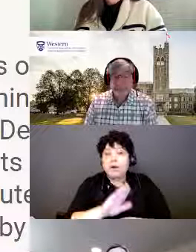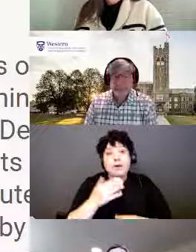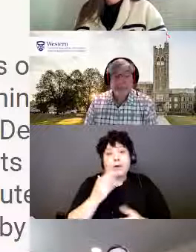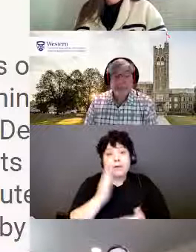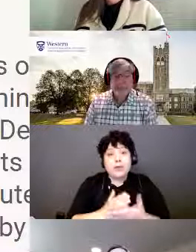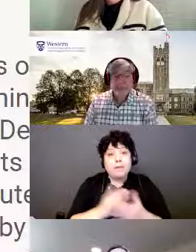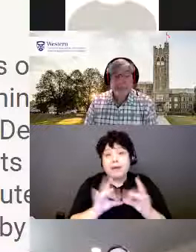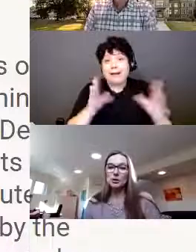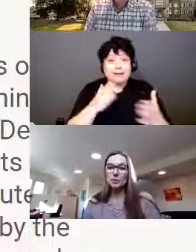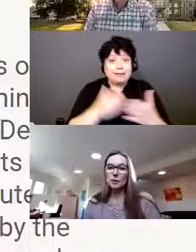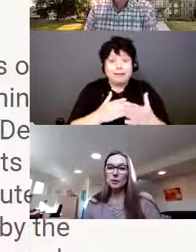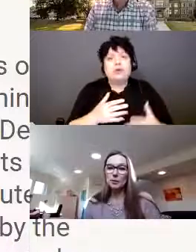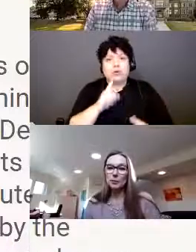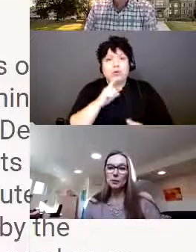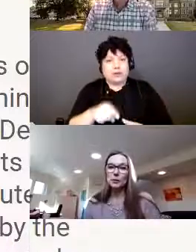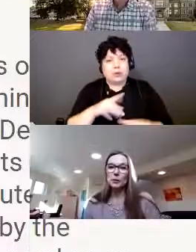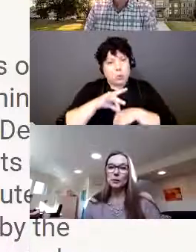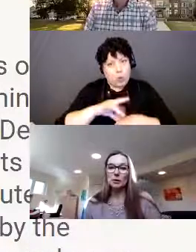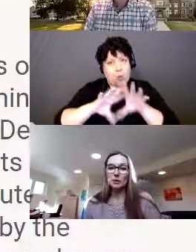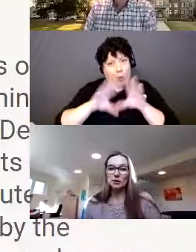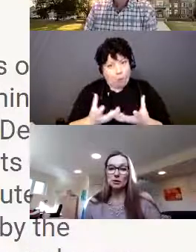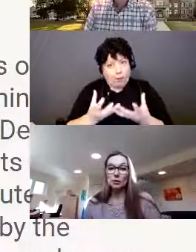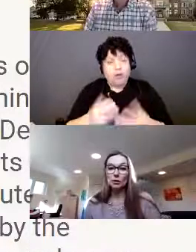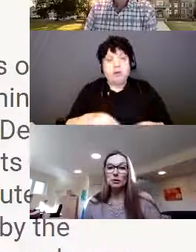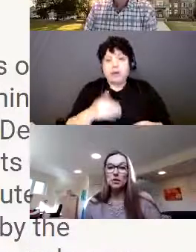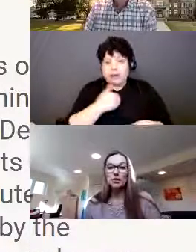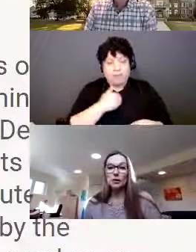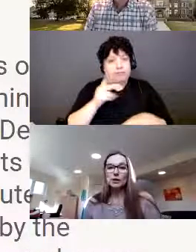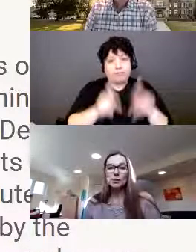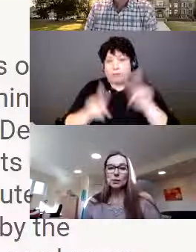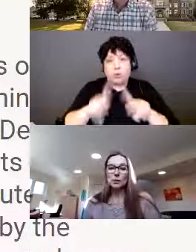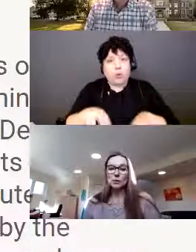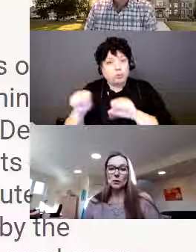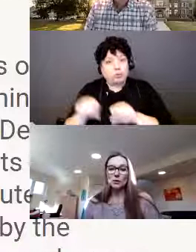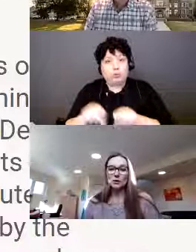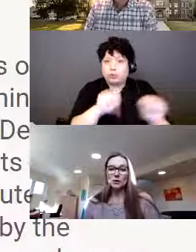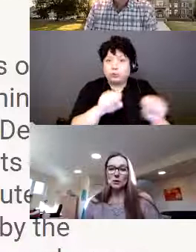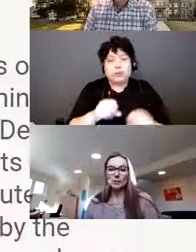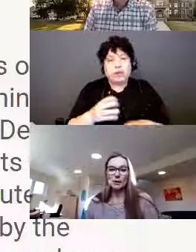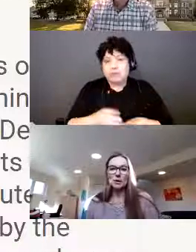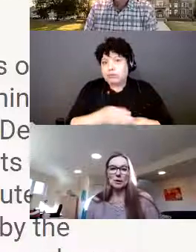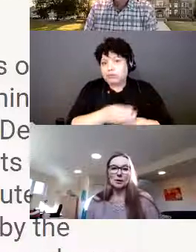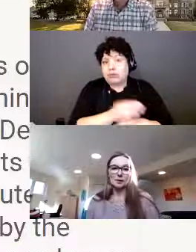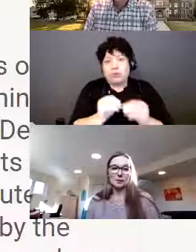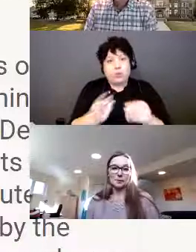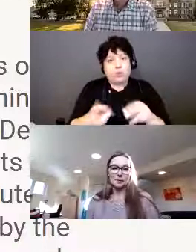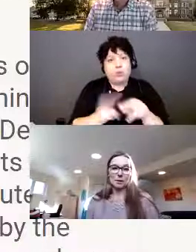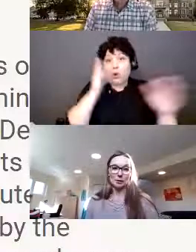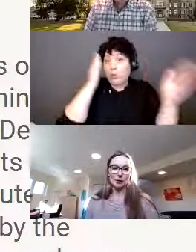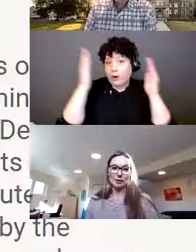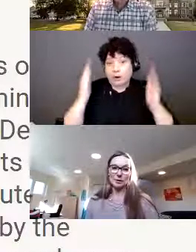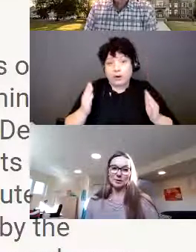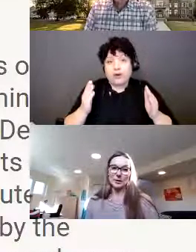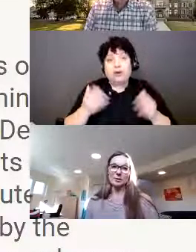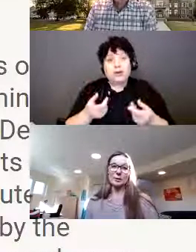and leadership that people are doing across the world, trying to increase awareness around